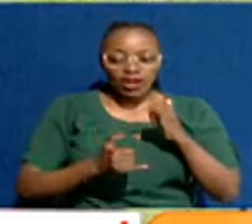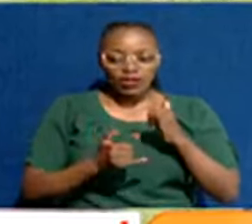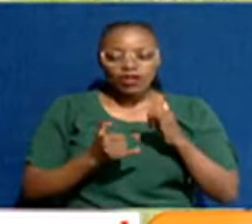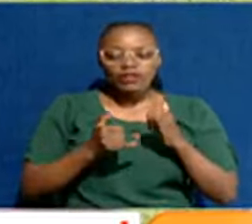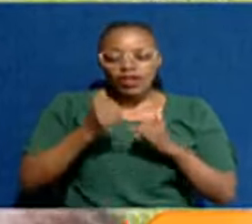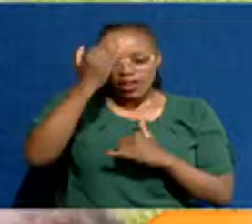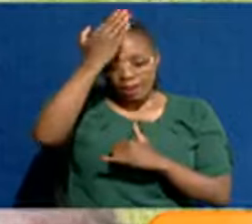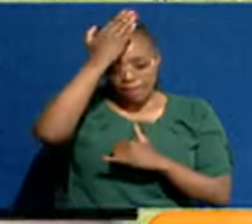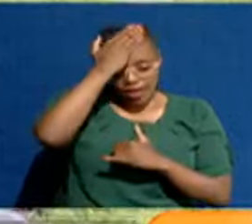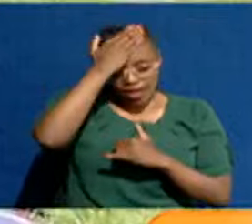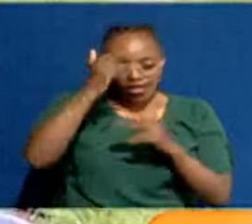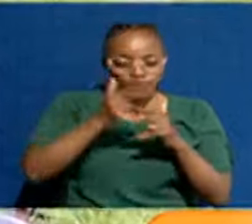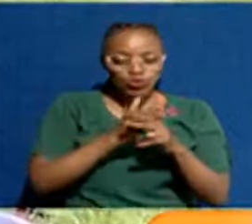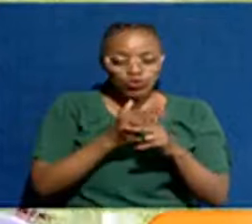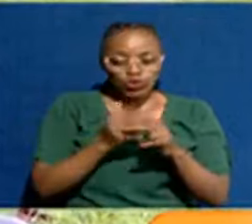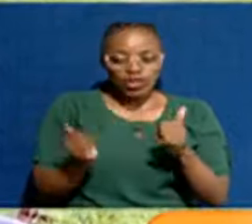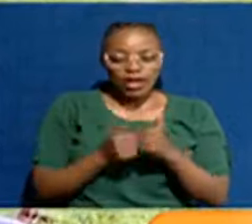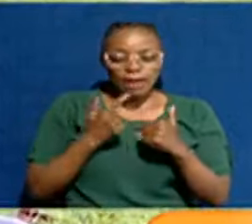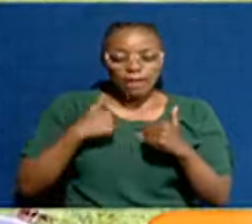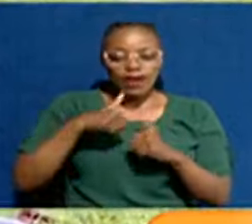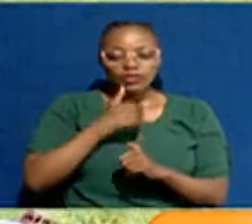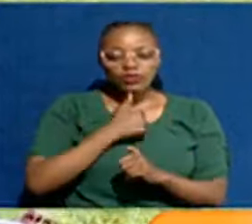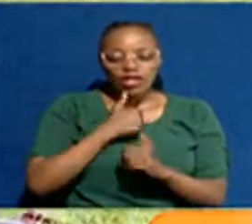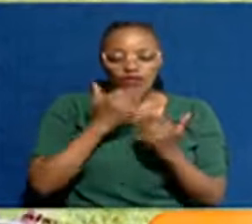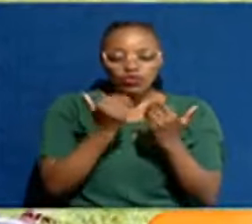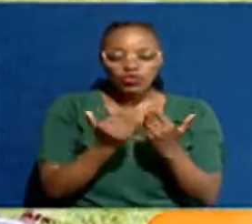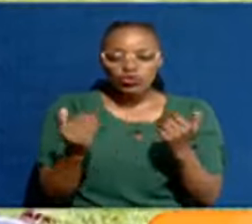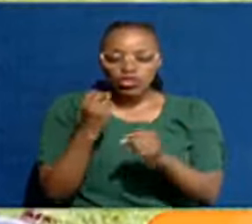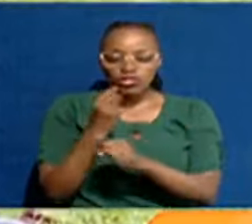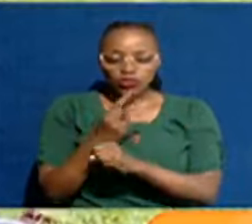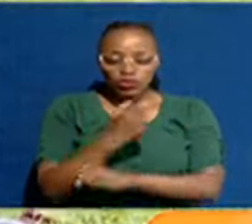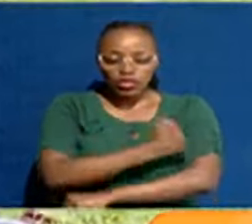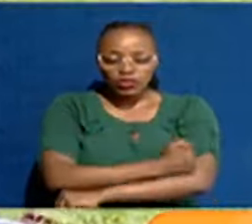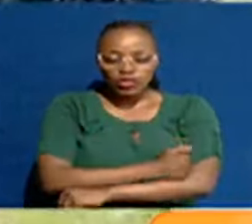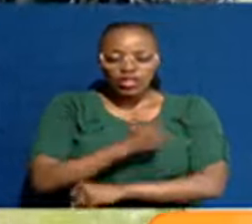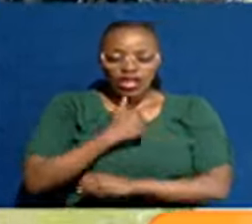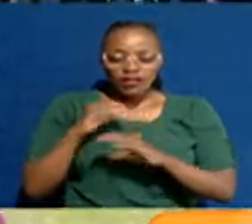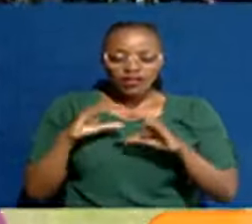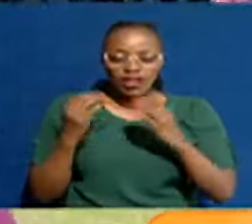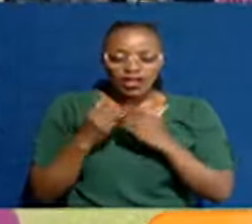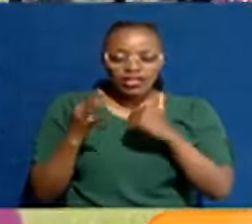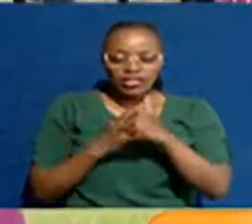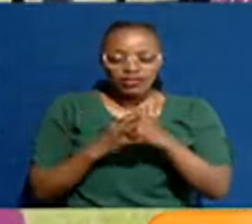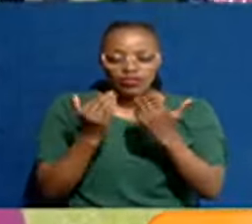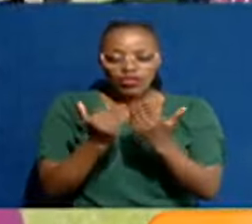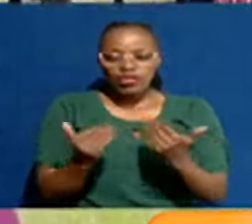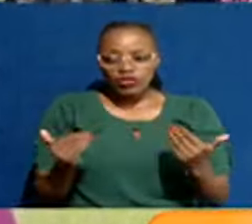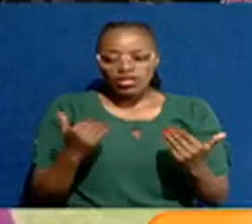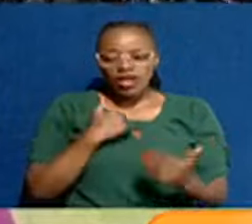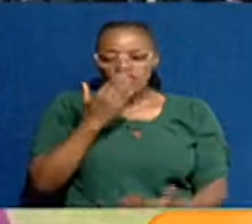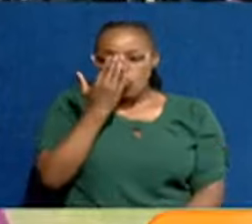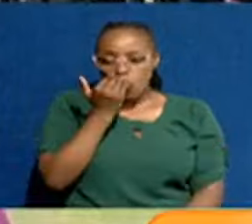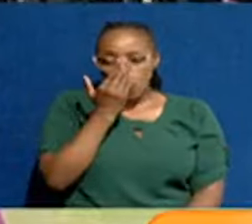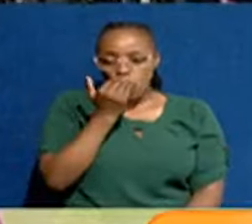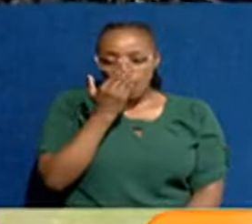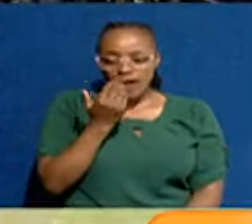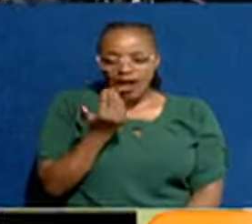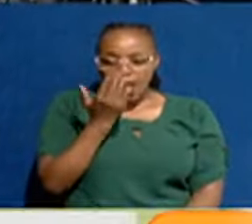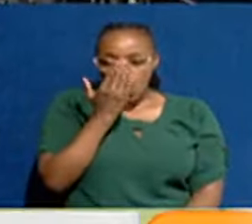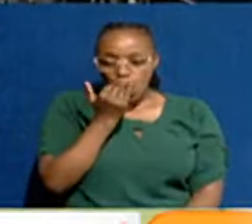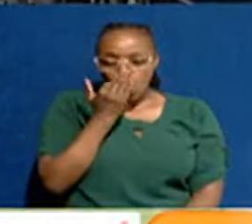Jumatatu ndio hiyo imefika. Na tuko mpaka na watoto wa secondary, tuko na watoto wa class 8. Watoto wanashikwa na homa.